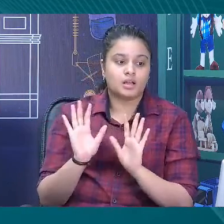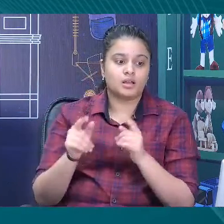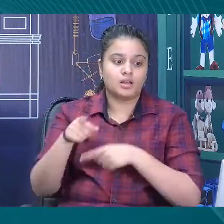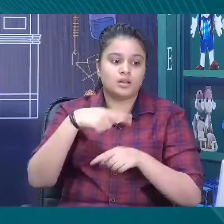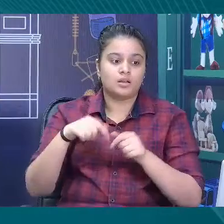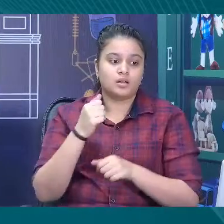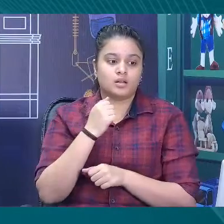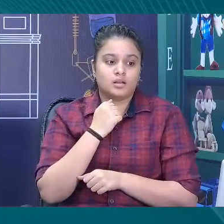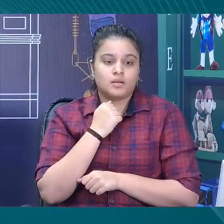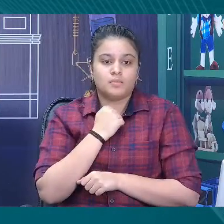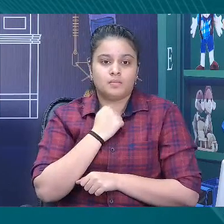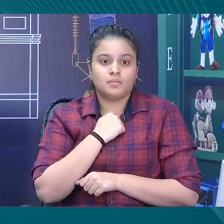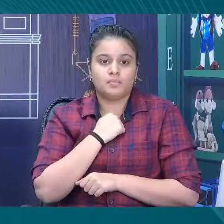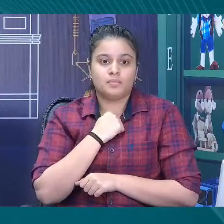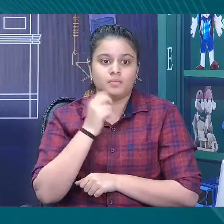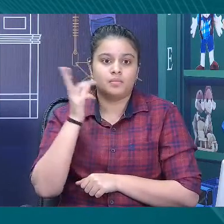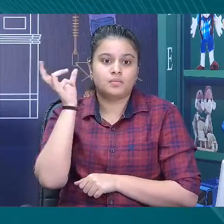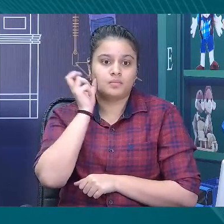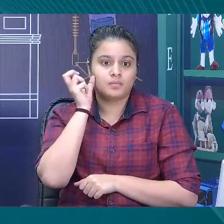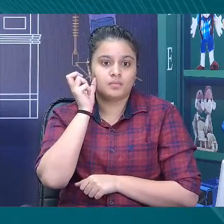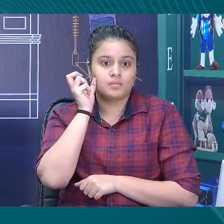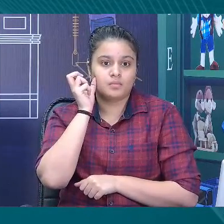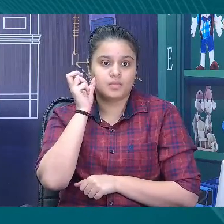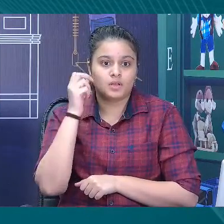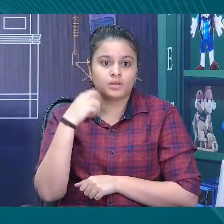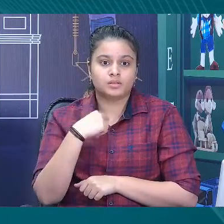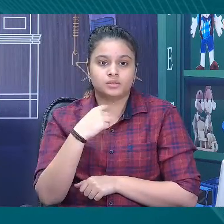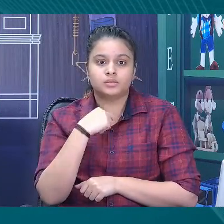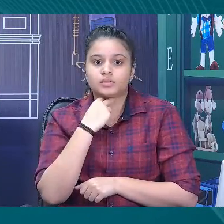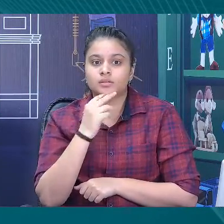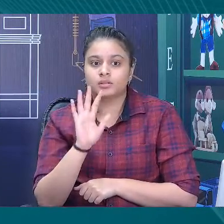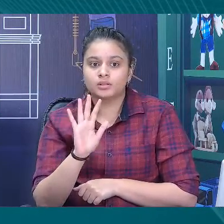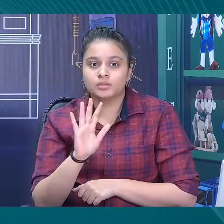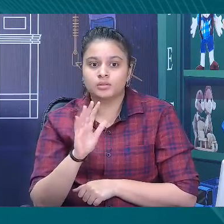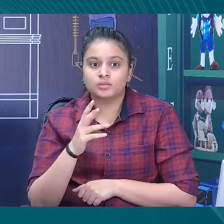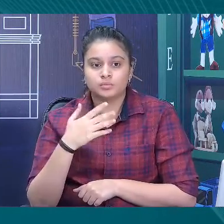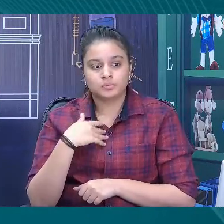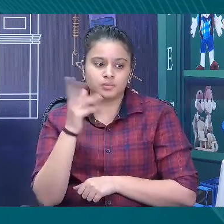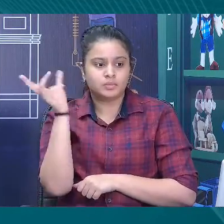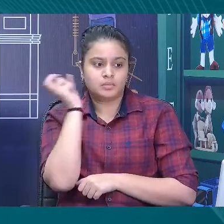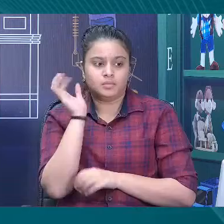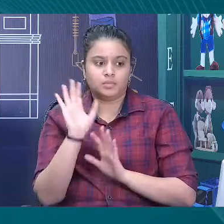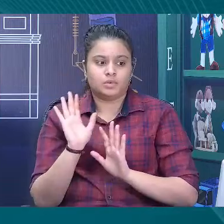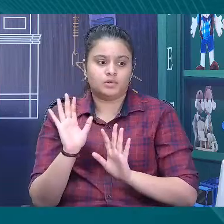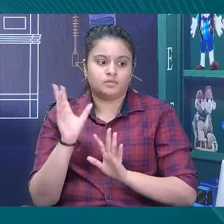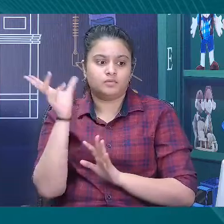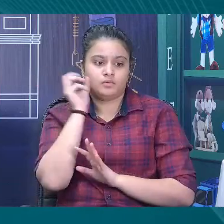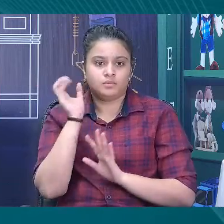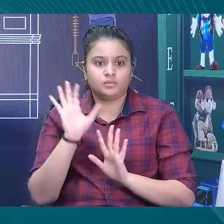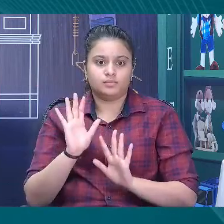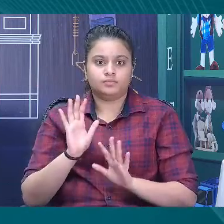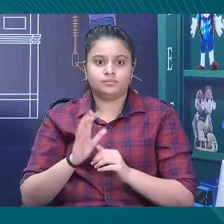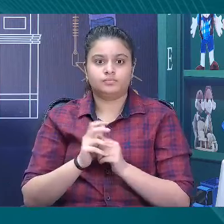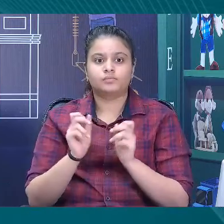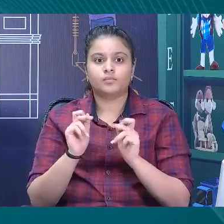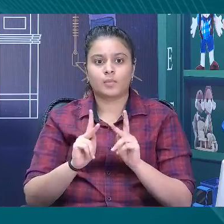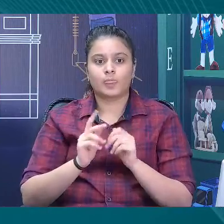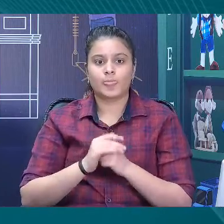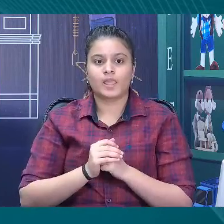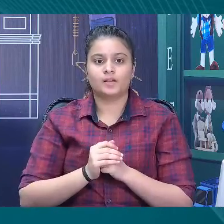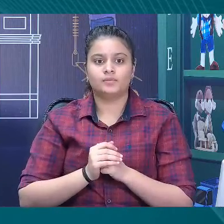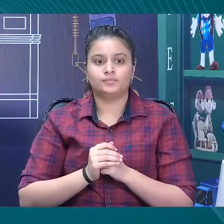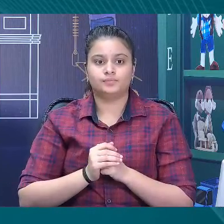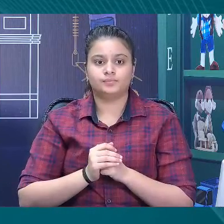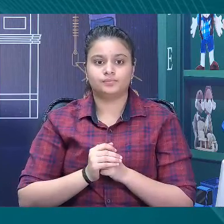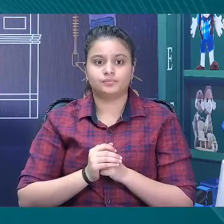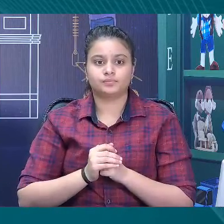my audio is not going across. Ma'am, we can hear you now. We can hear you now. Yeah? Yes. Okay. So my question